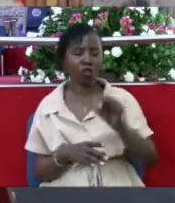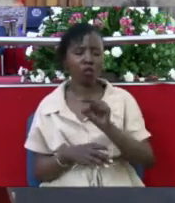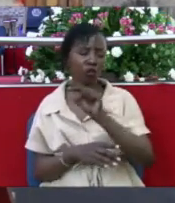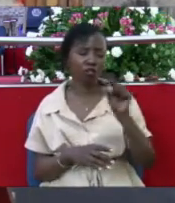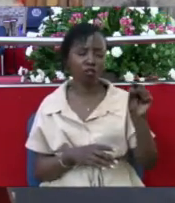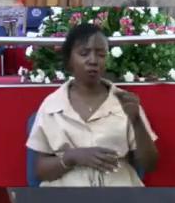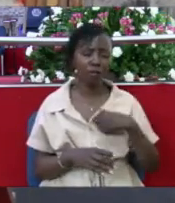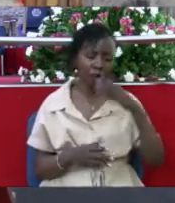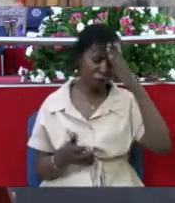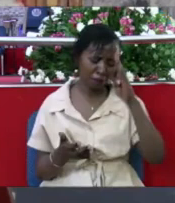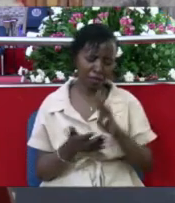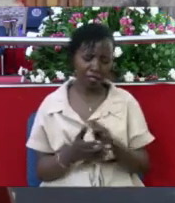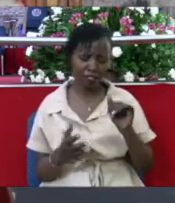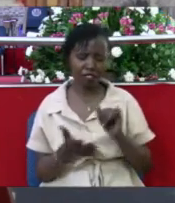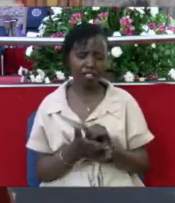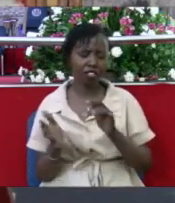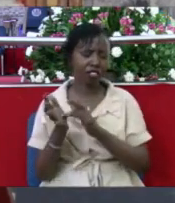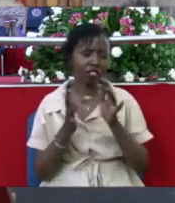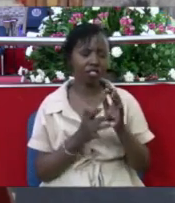I believe that Jesus